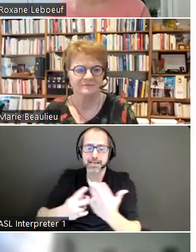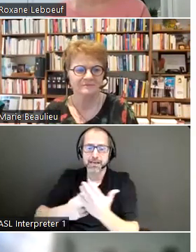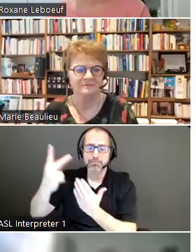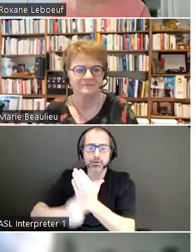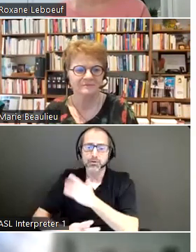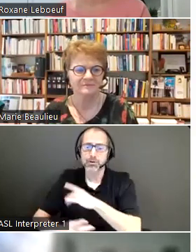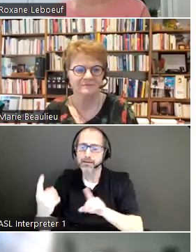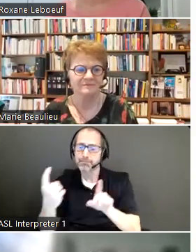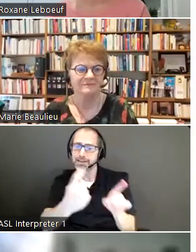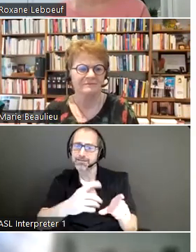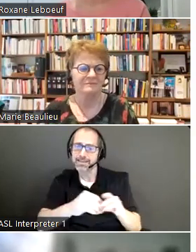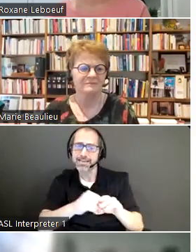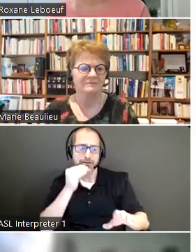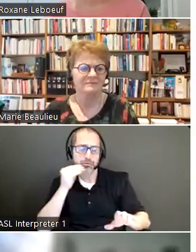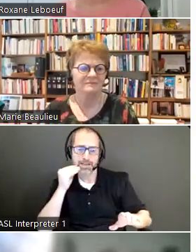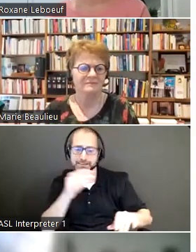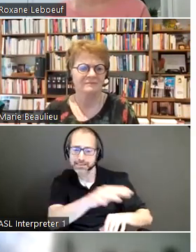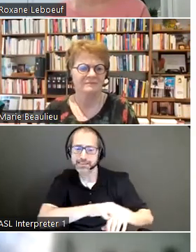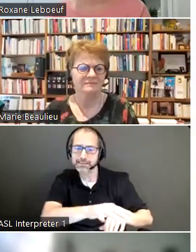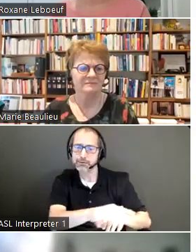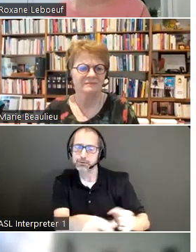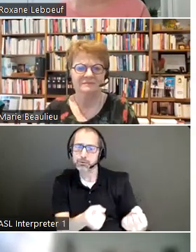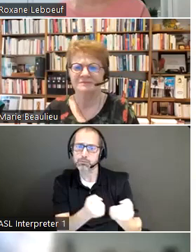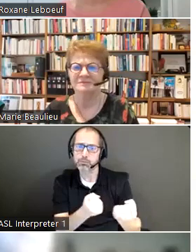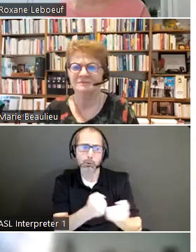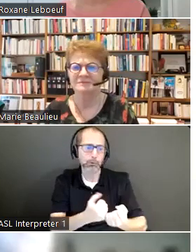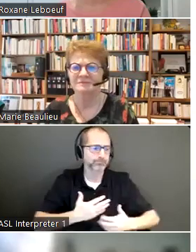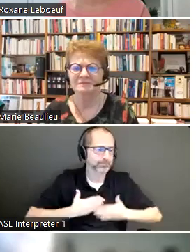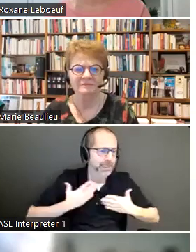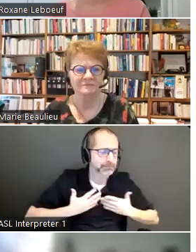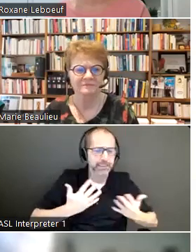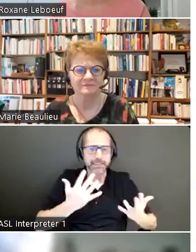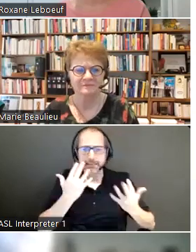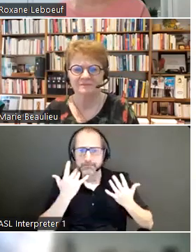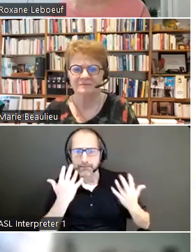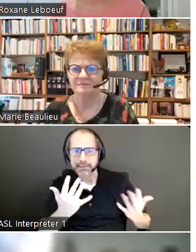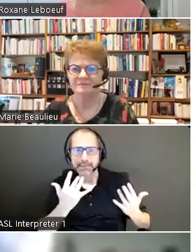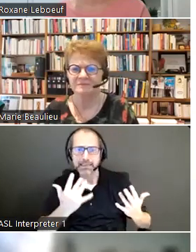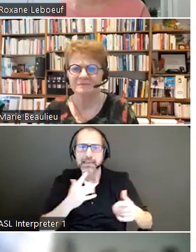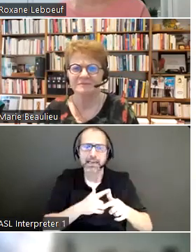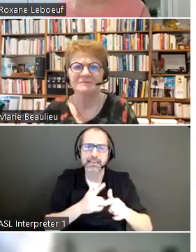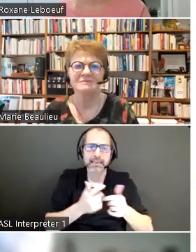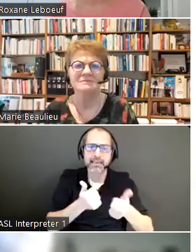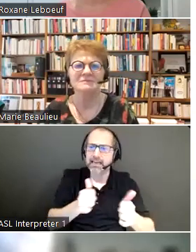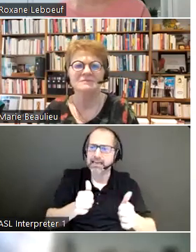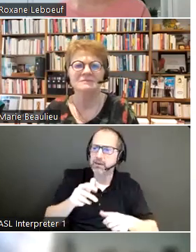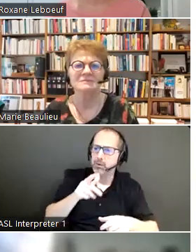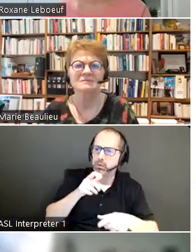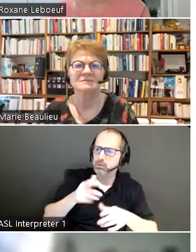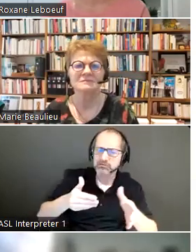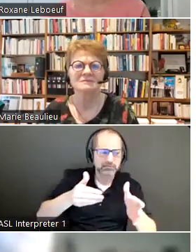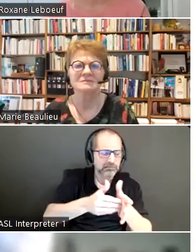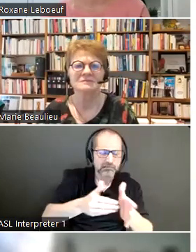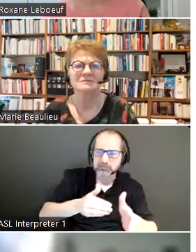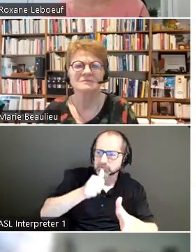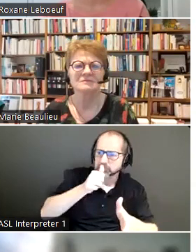promoting goodwill and countering intolerance between people living within collective and rent-based environments for